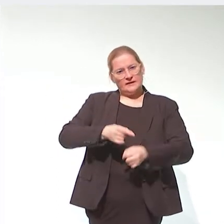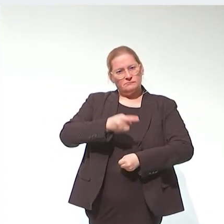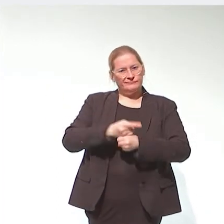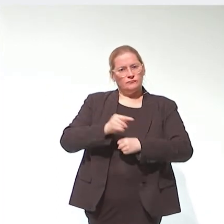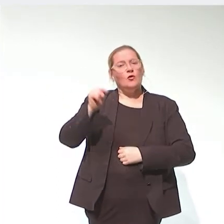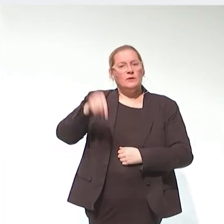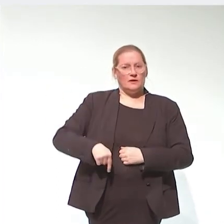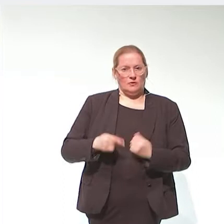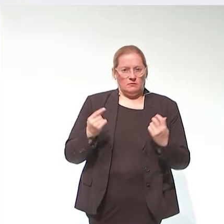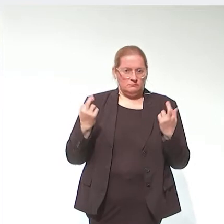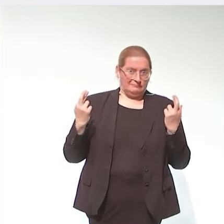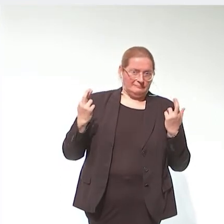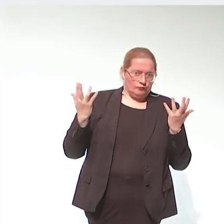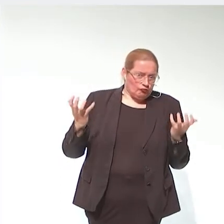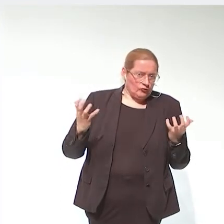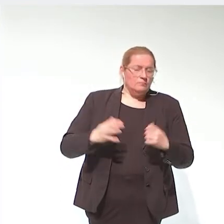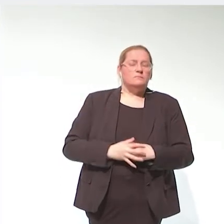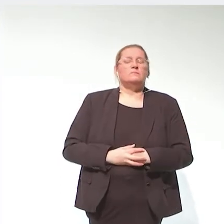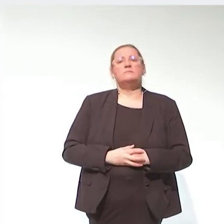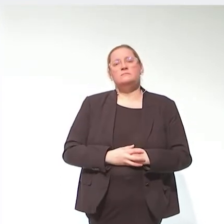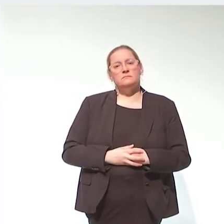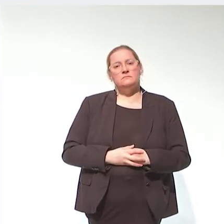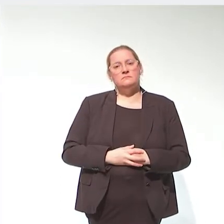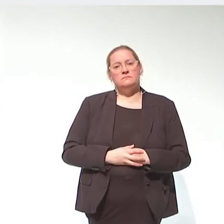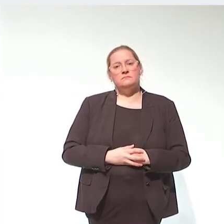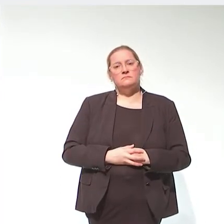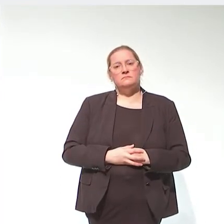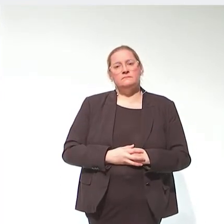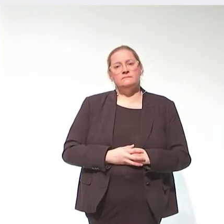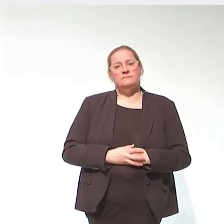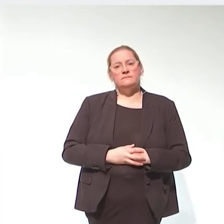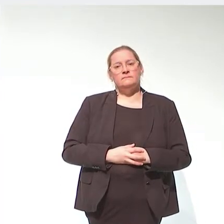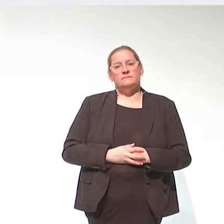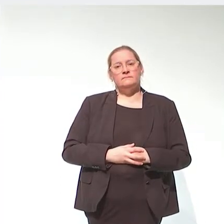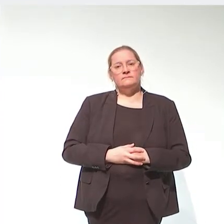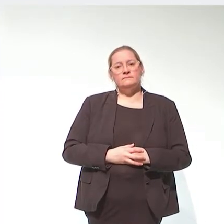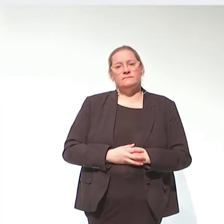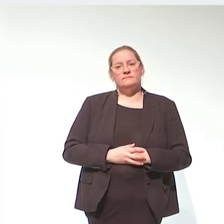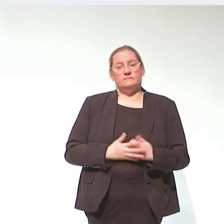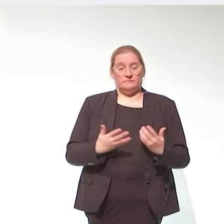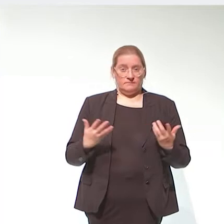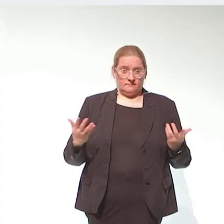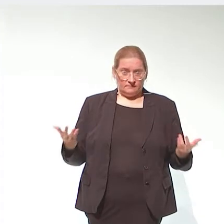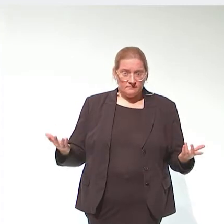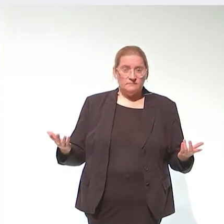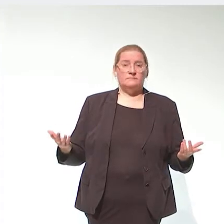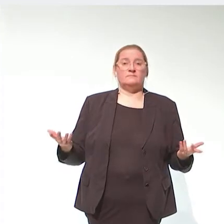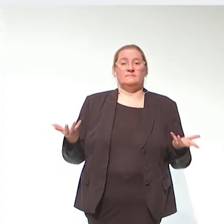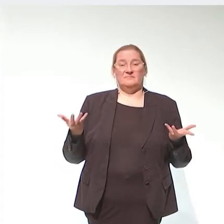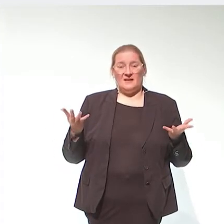very thin line between not overstepping the member state competencies,